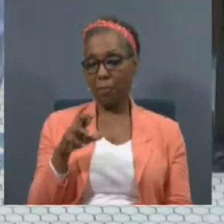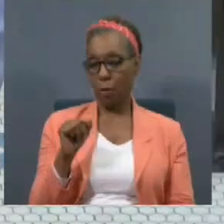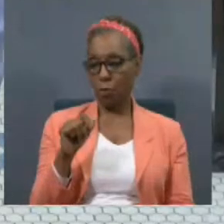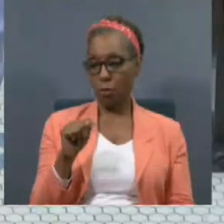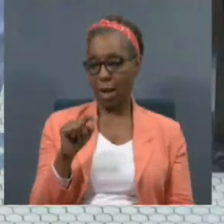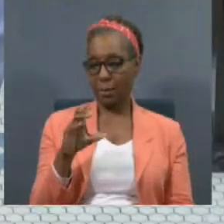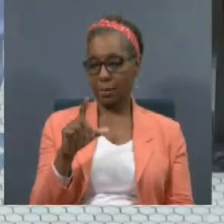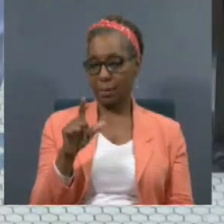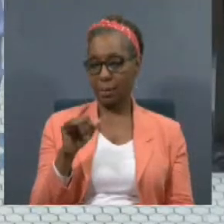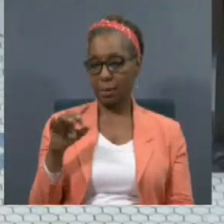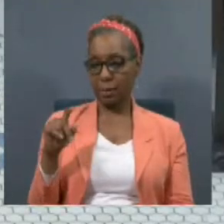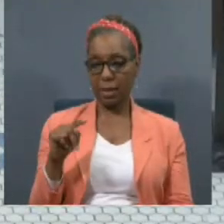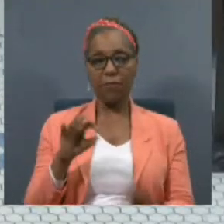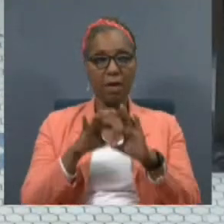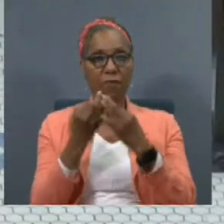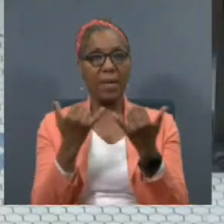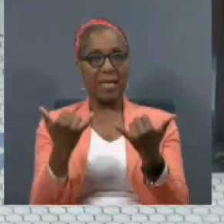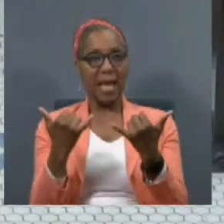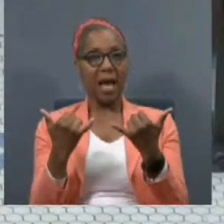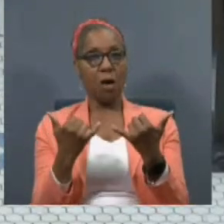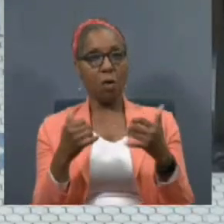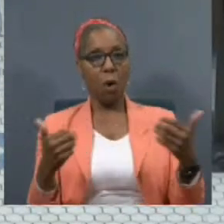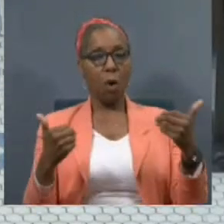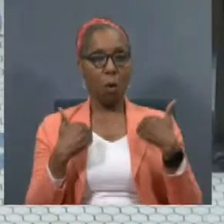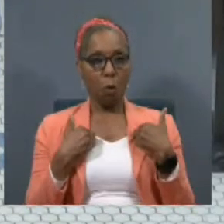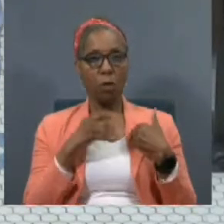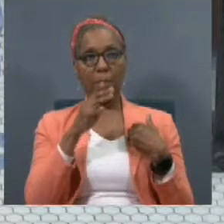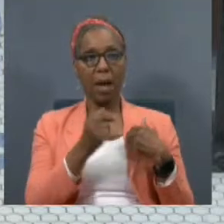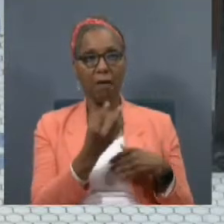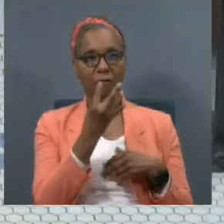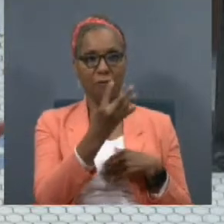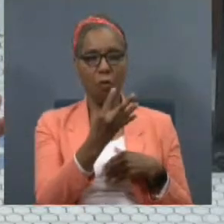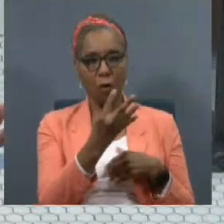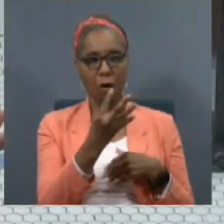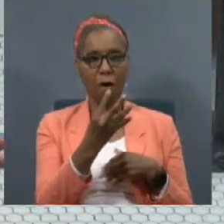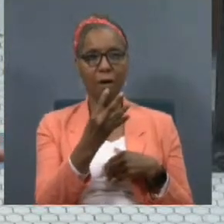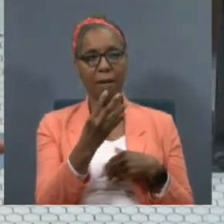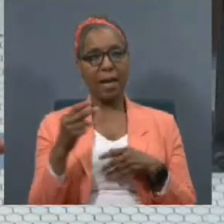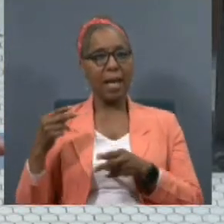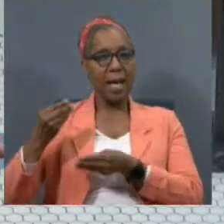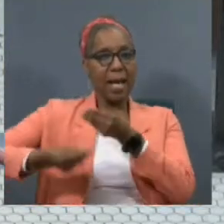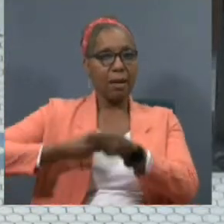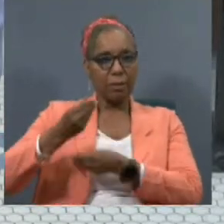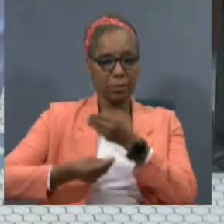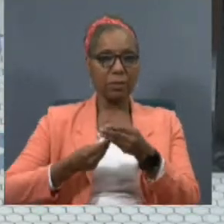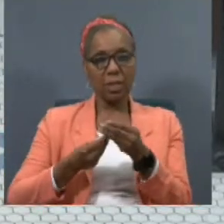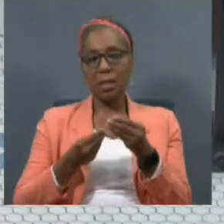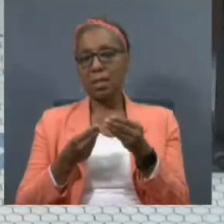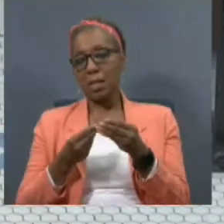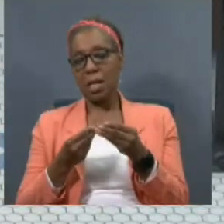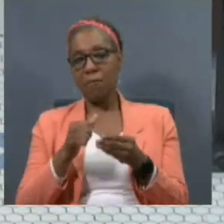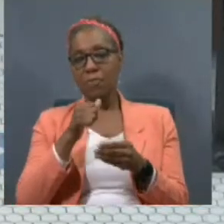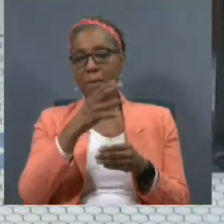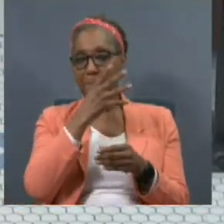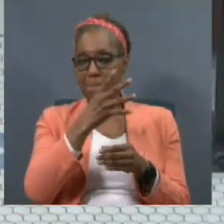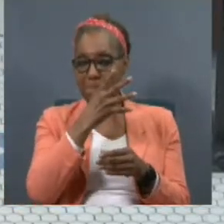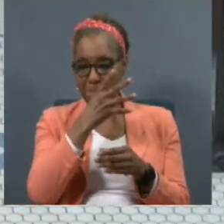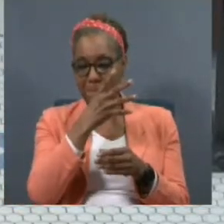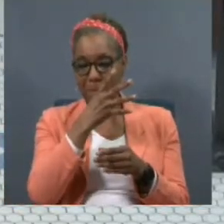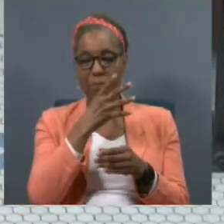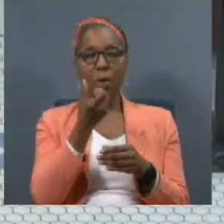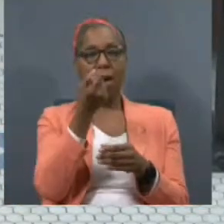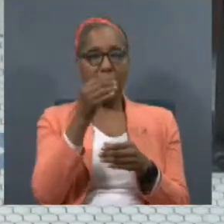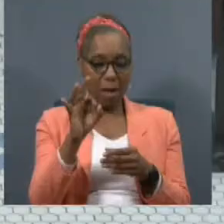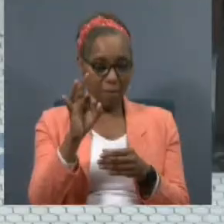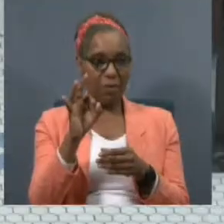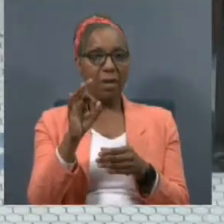family, now owned by four heirs of the matriarch of the Radcliffe family. The port recently